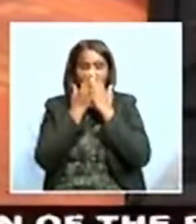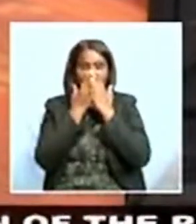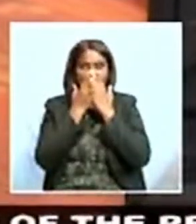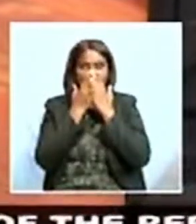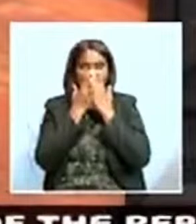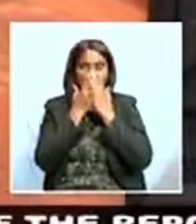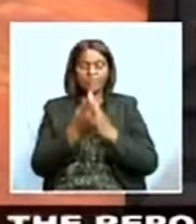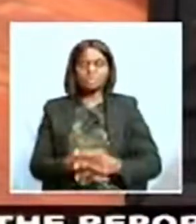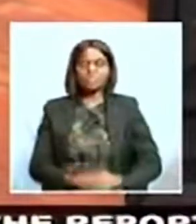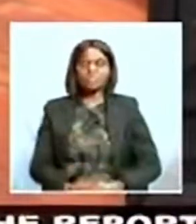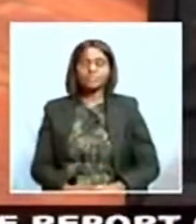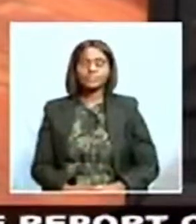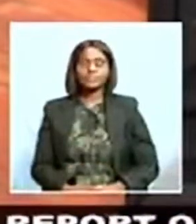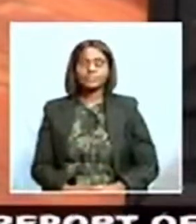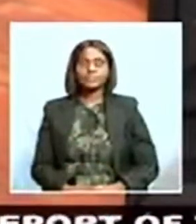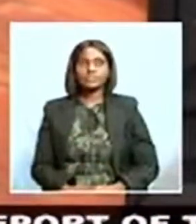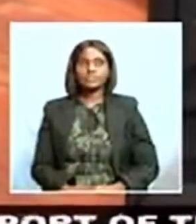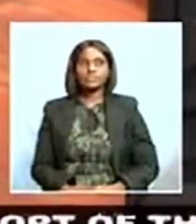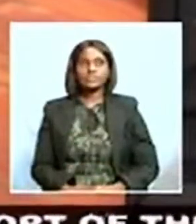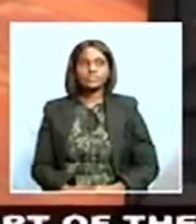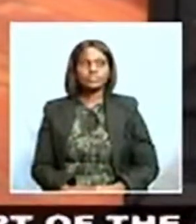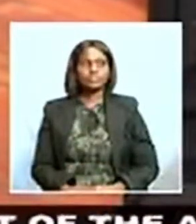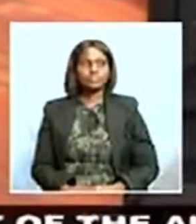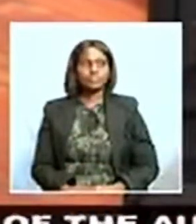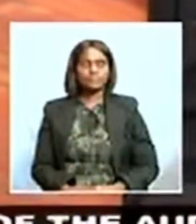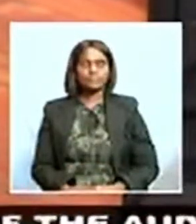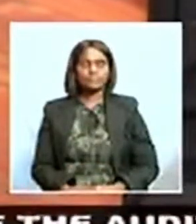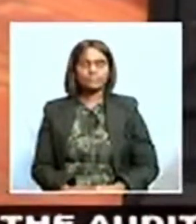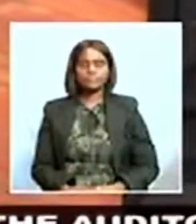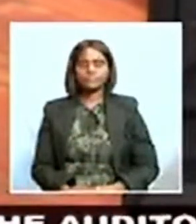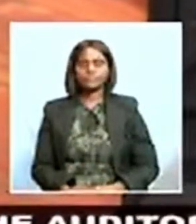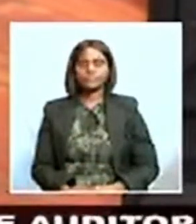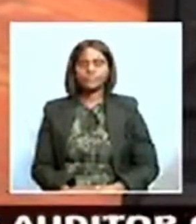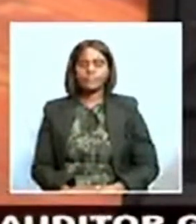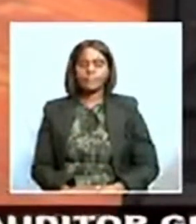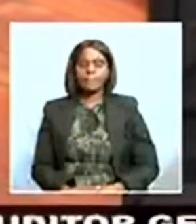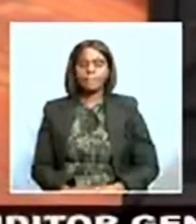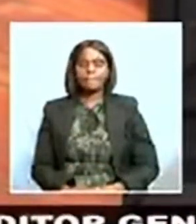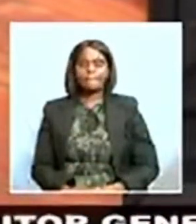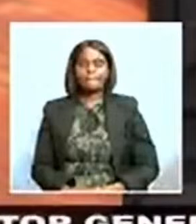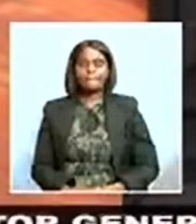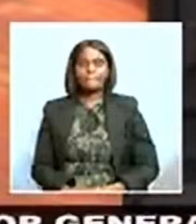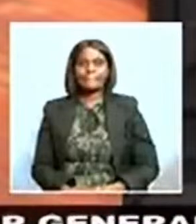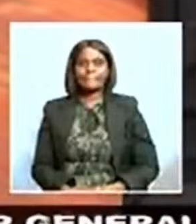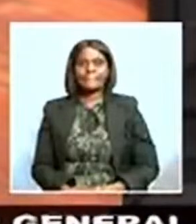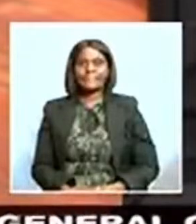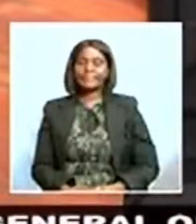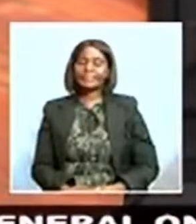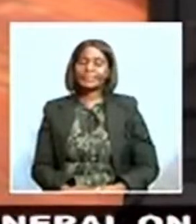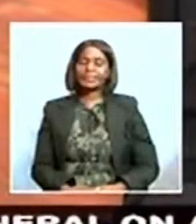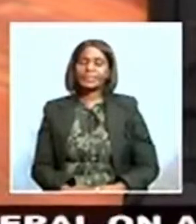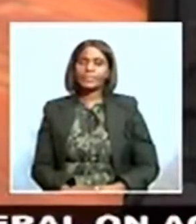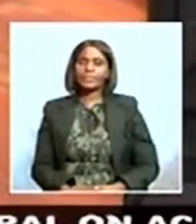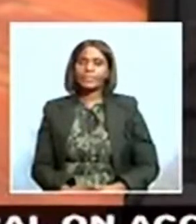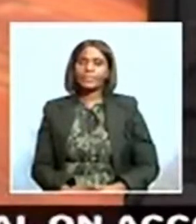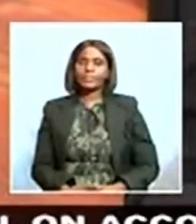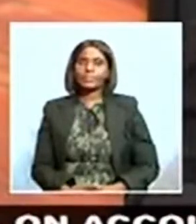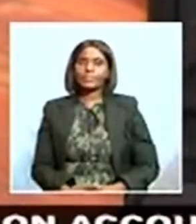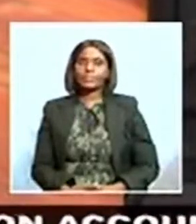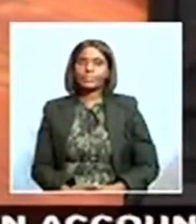The cause of query. Management acknowledges the findings of the auditor and wishes to submit